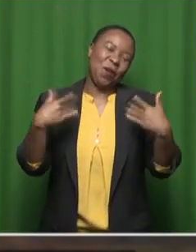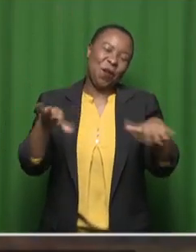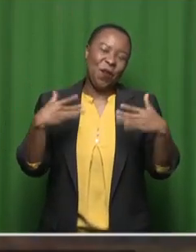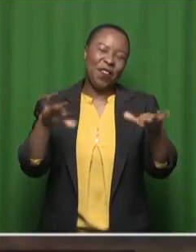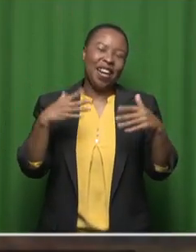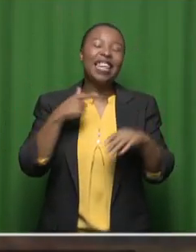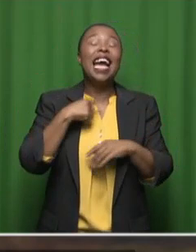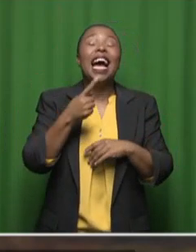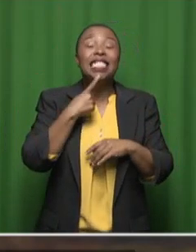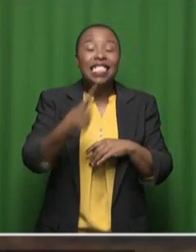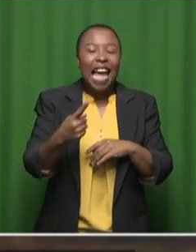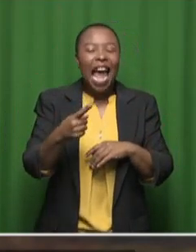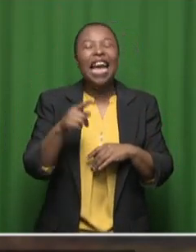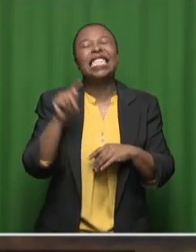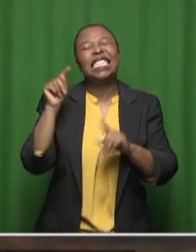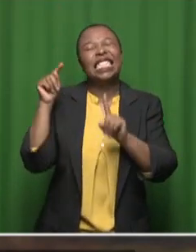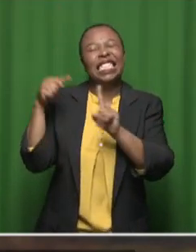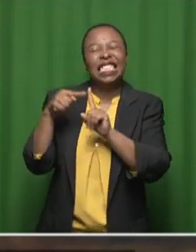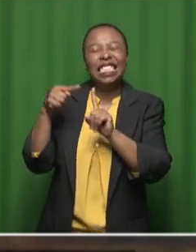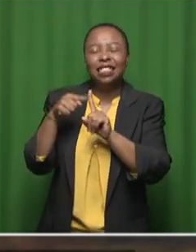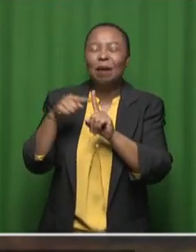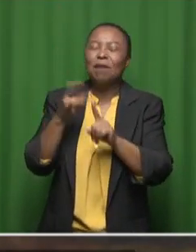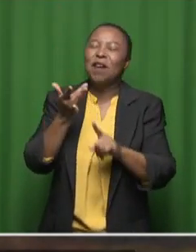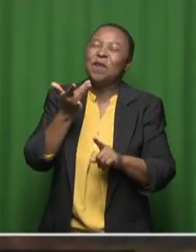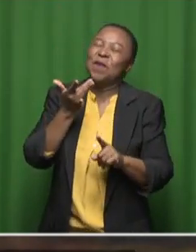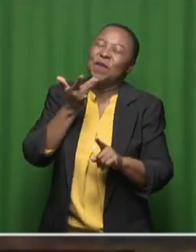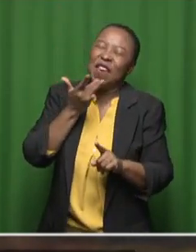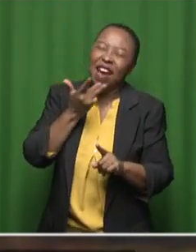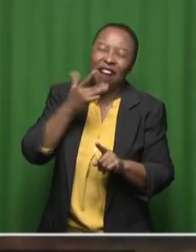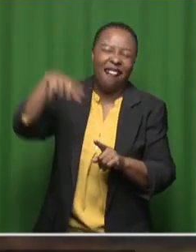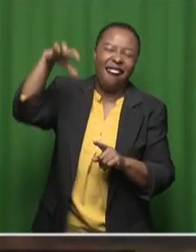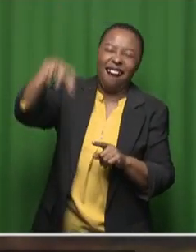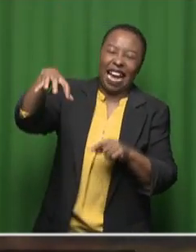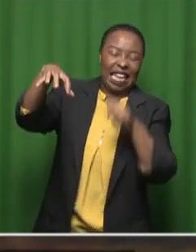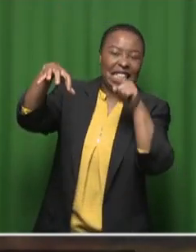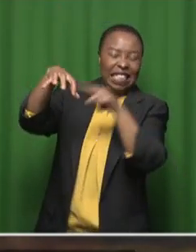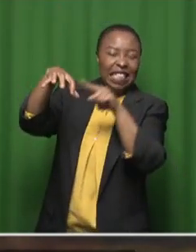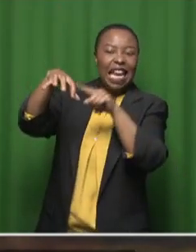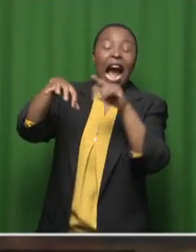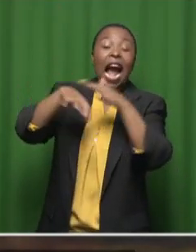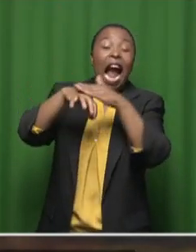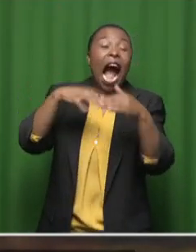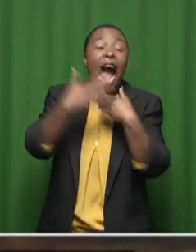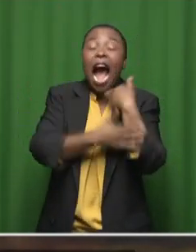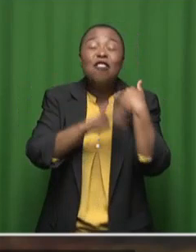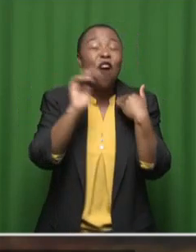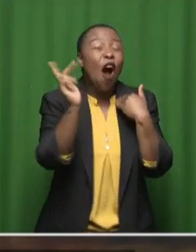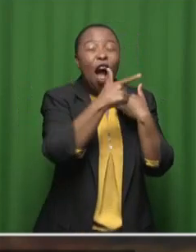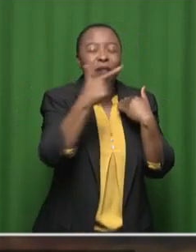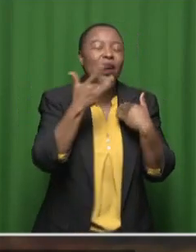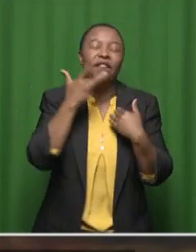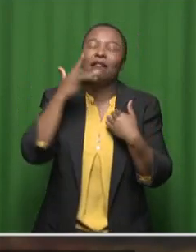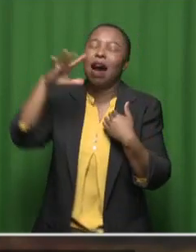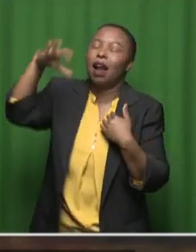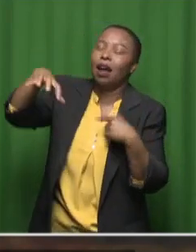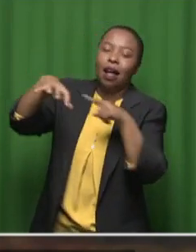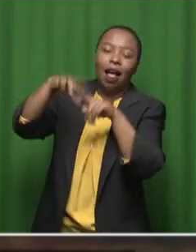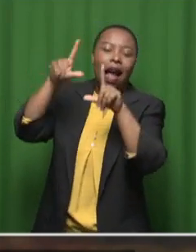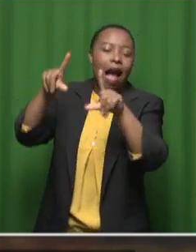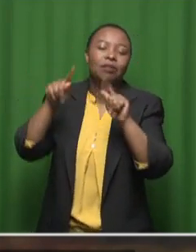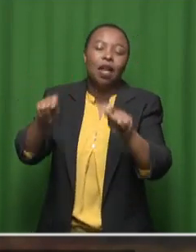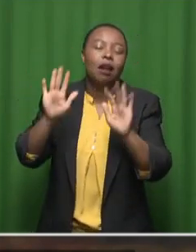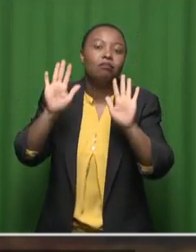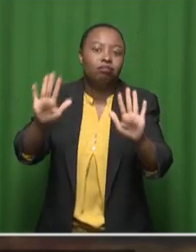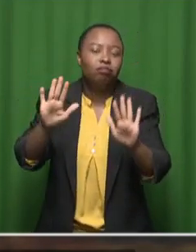as I say, one of my absolute favorite spots in the entire country. And yeah, it is priceless.